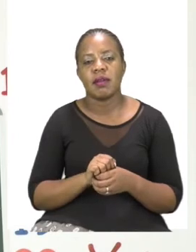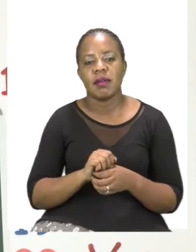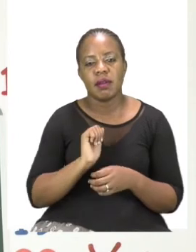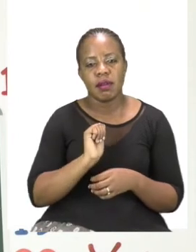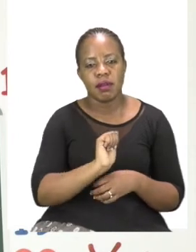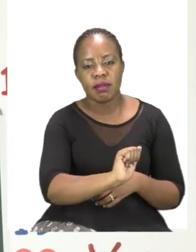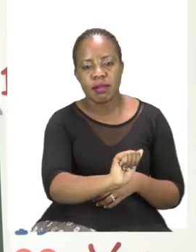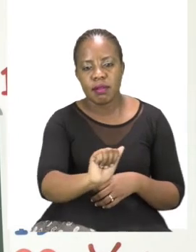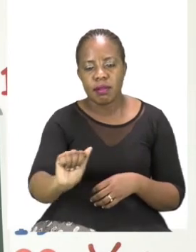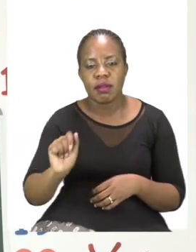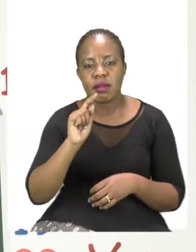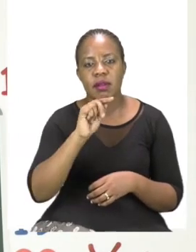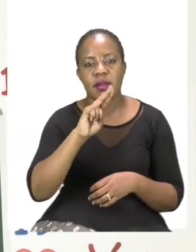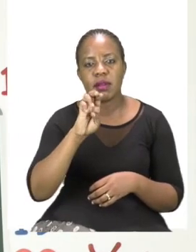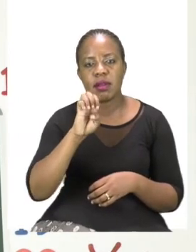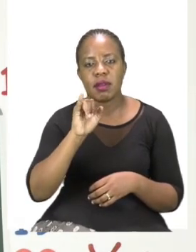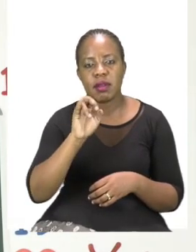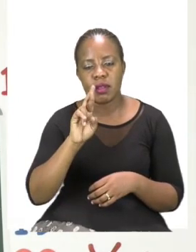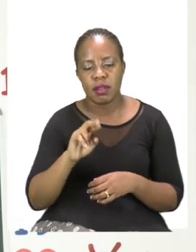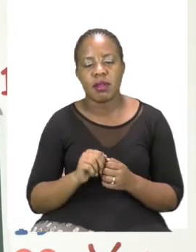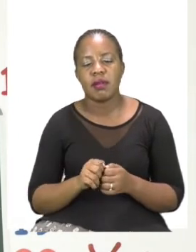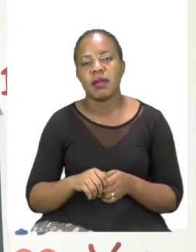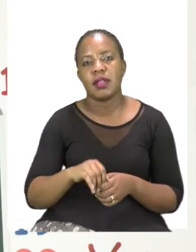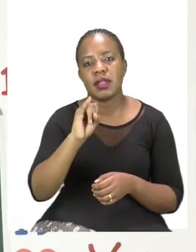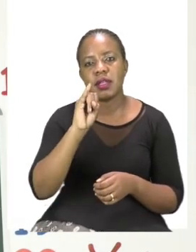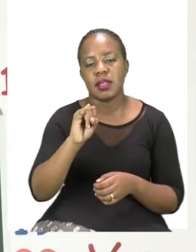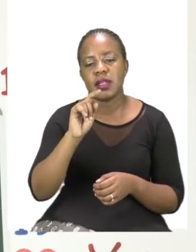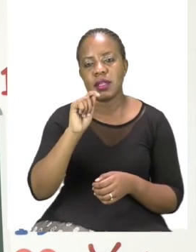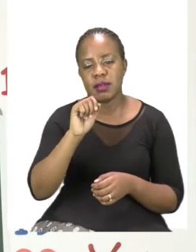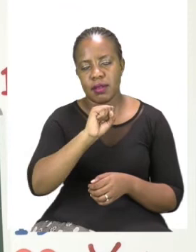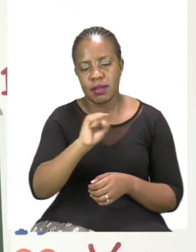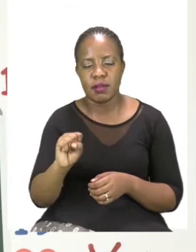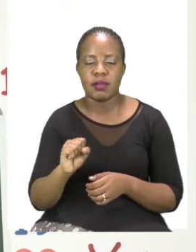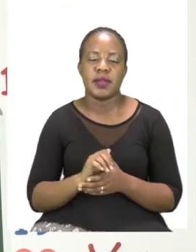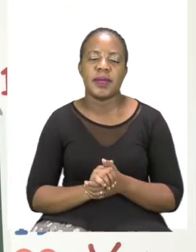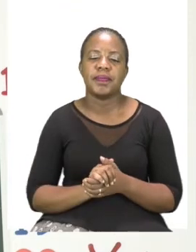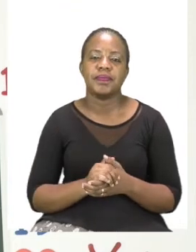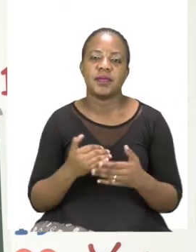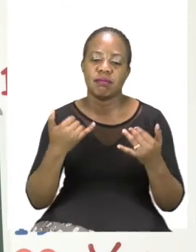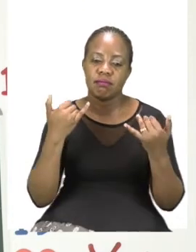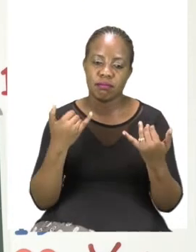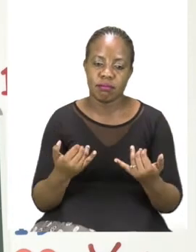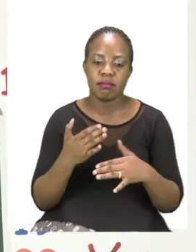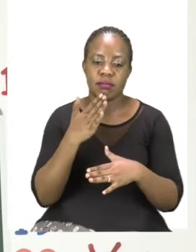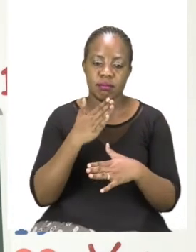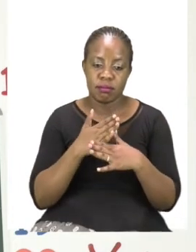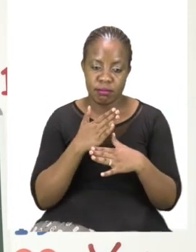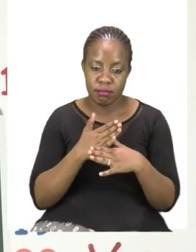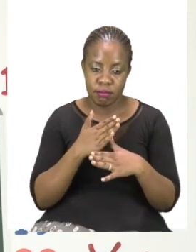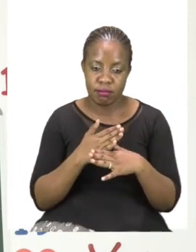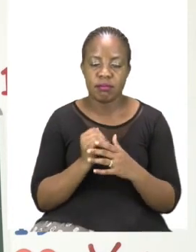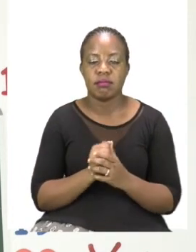that's what we are going to talk about. Let's take a look at our exercise to see if we have any more possessive